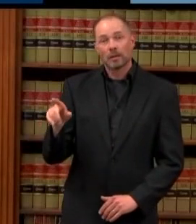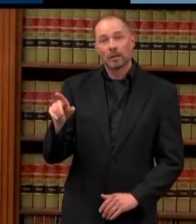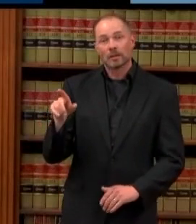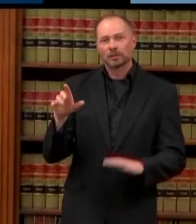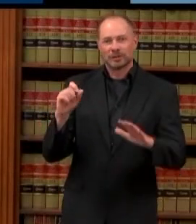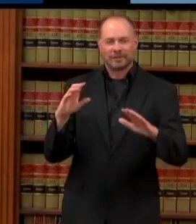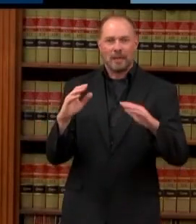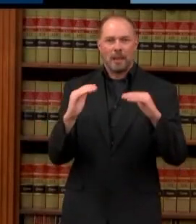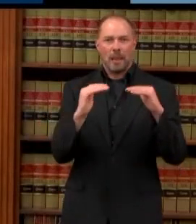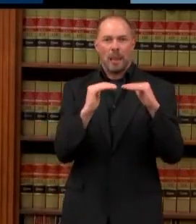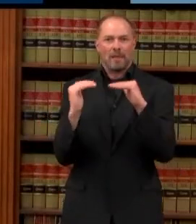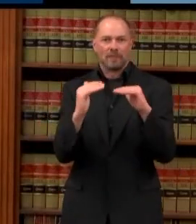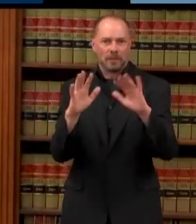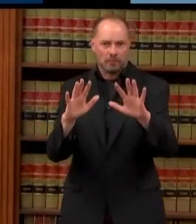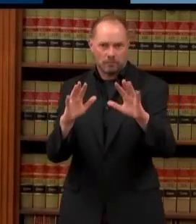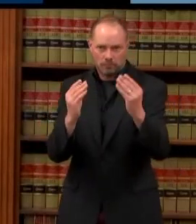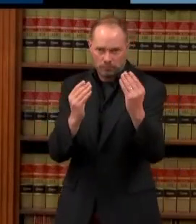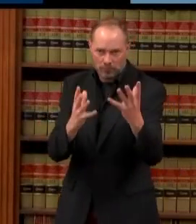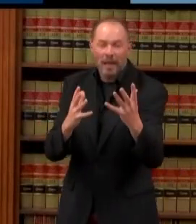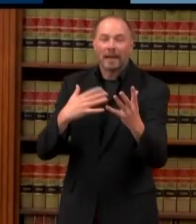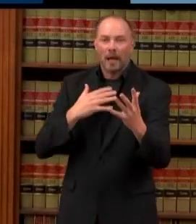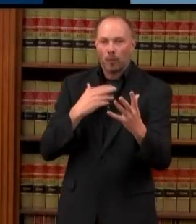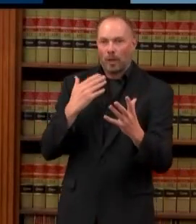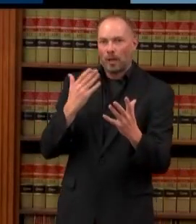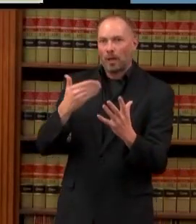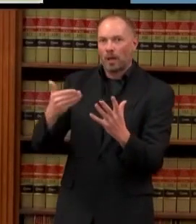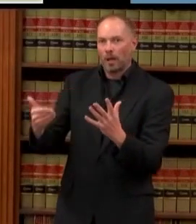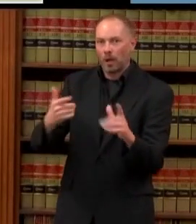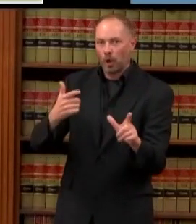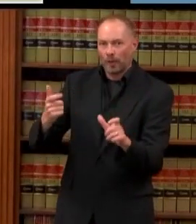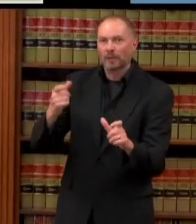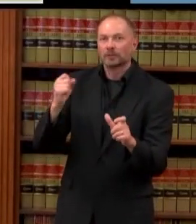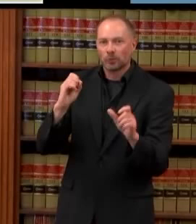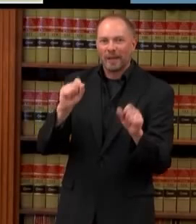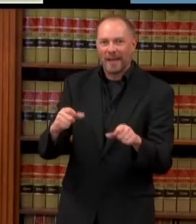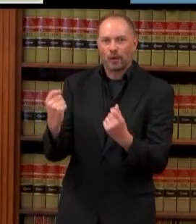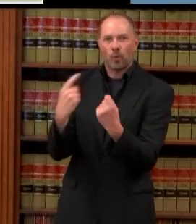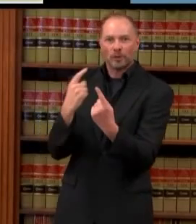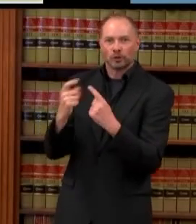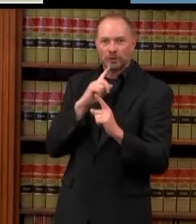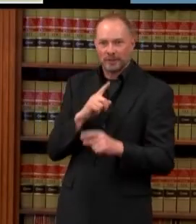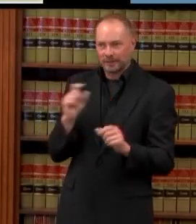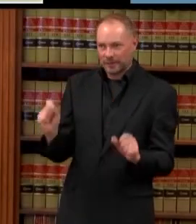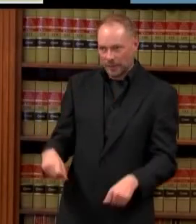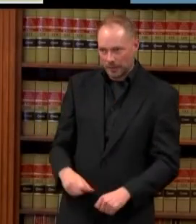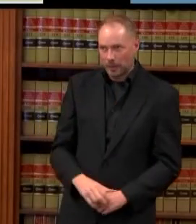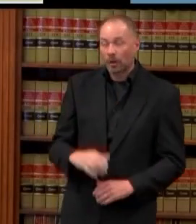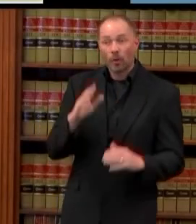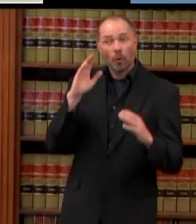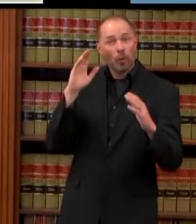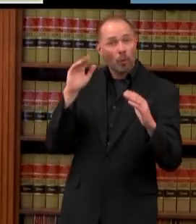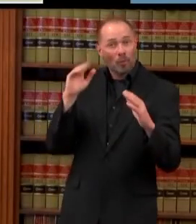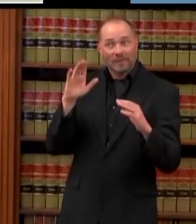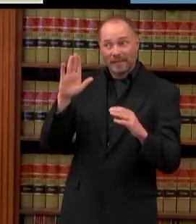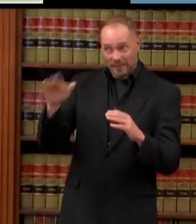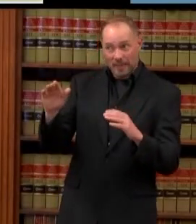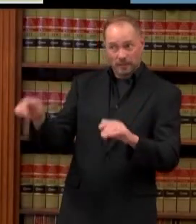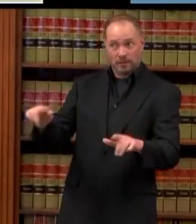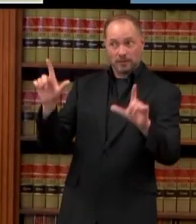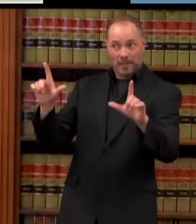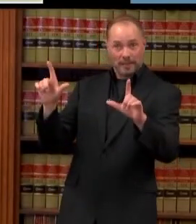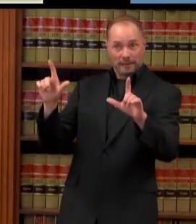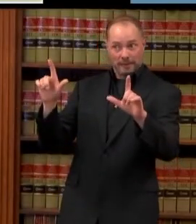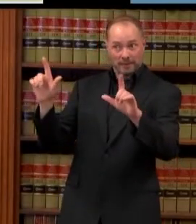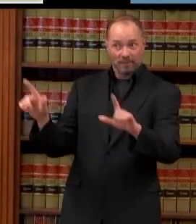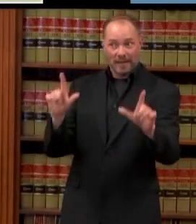level setting, and I'll go through them quickly so that we have enough time for Q&A. So hopefully the slides are advancing and you can see